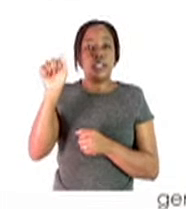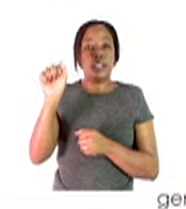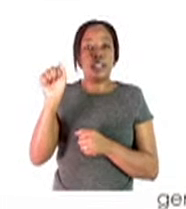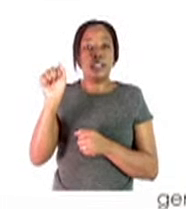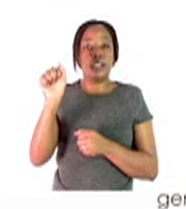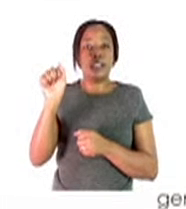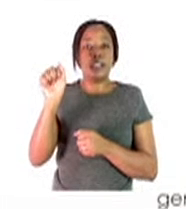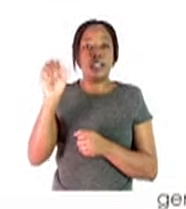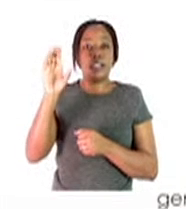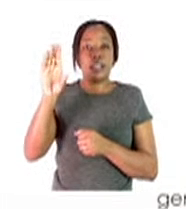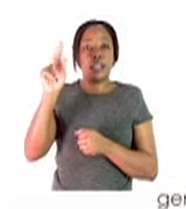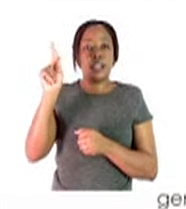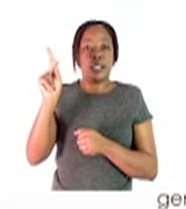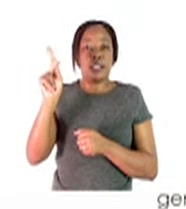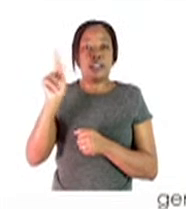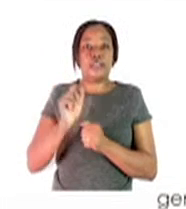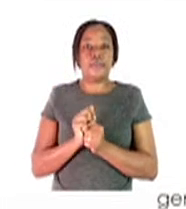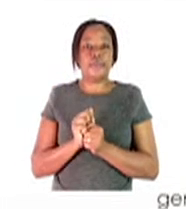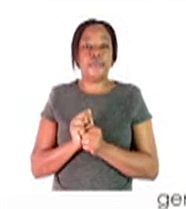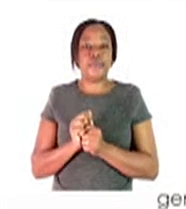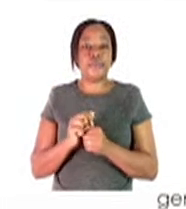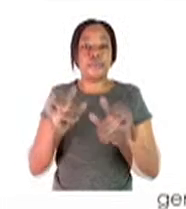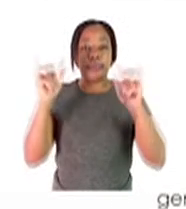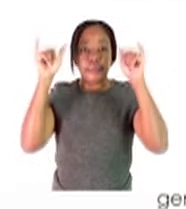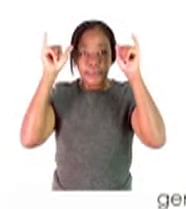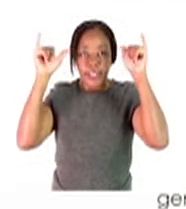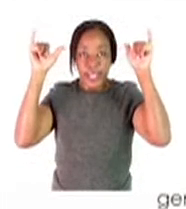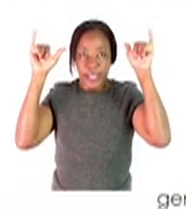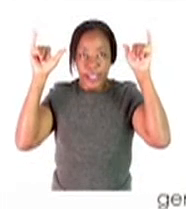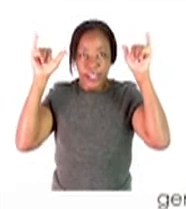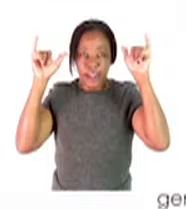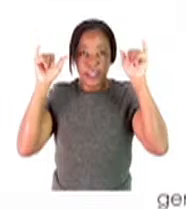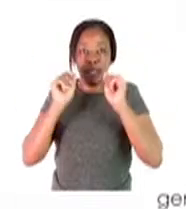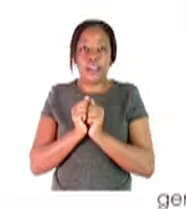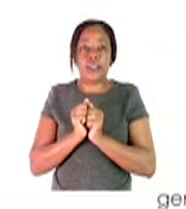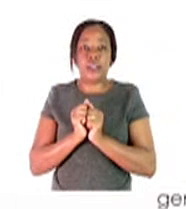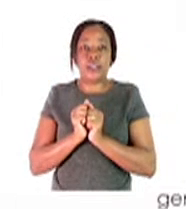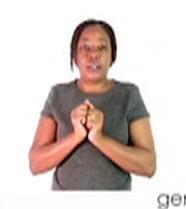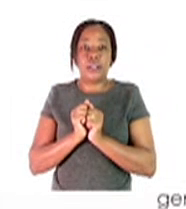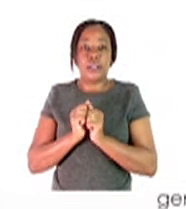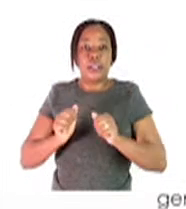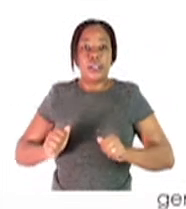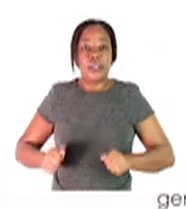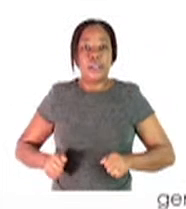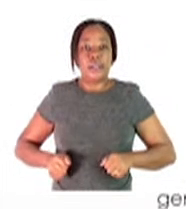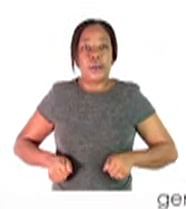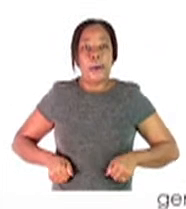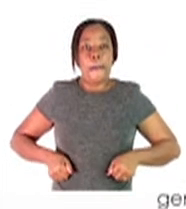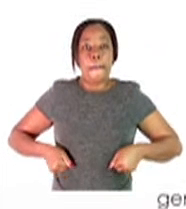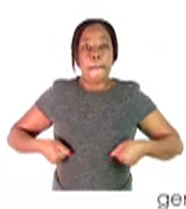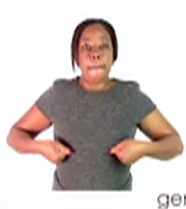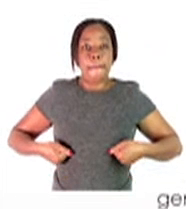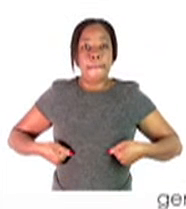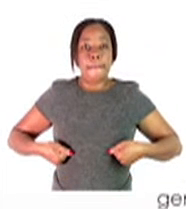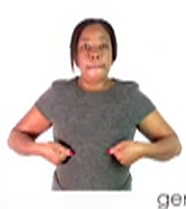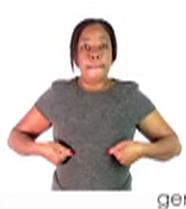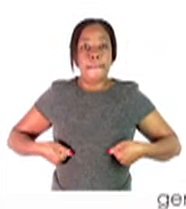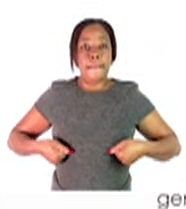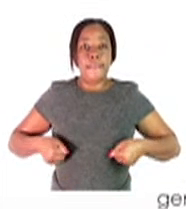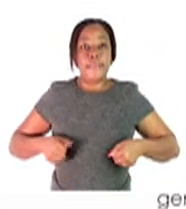cow is a female. If it is a boy side, we say it's a